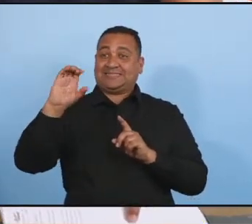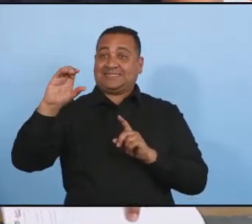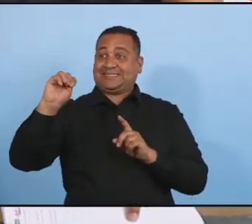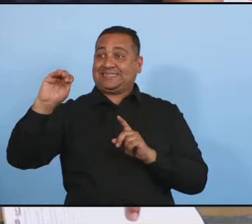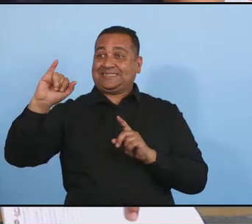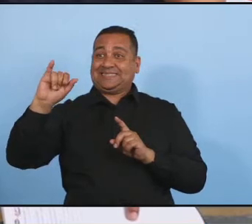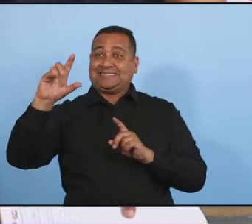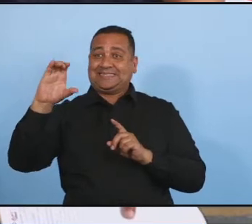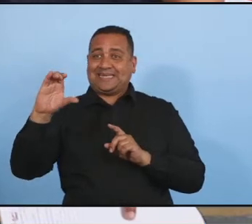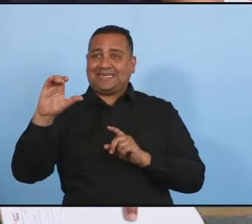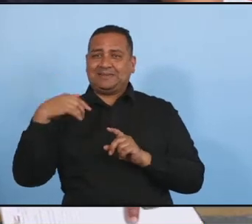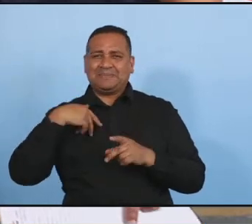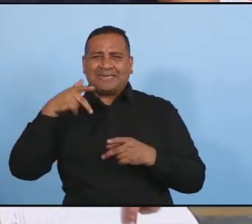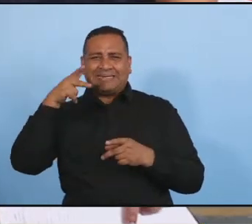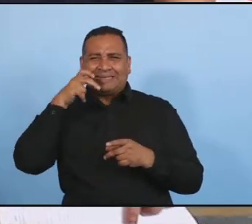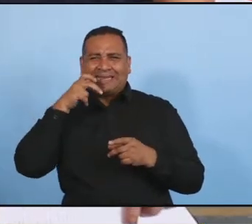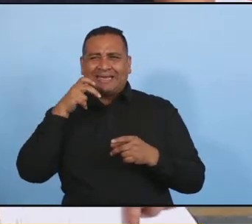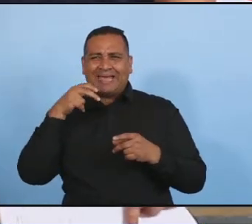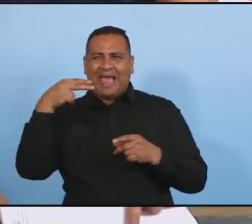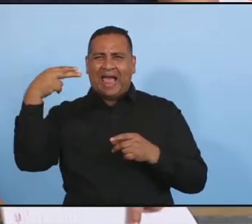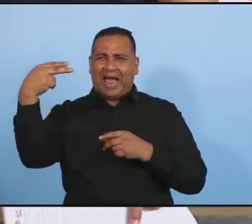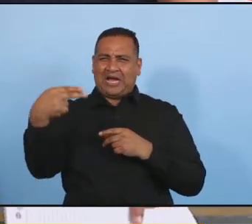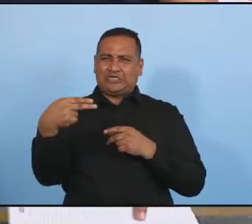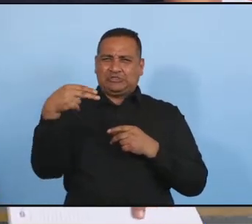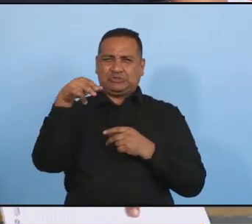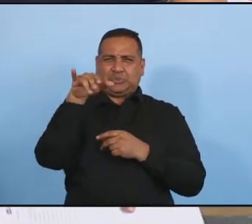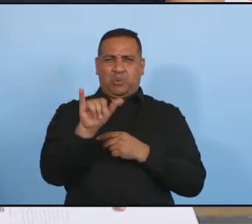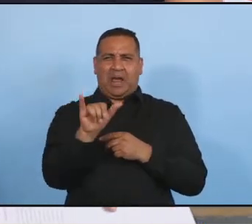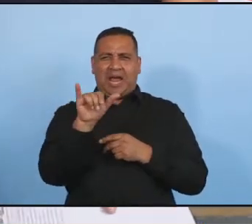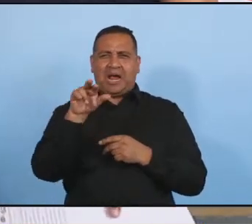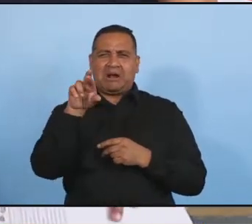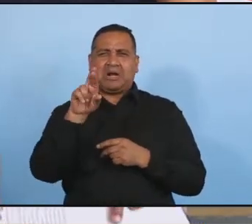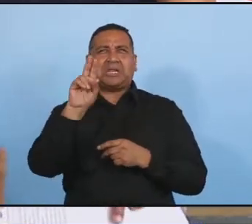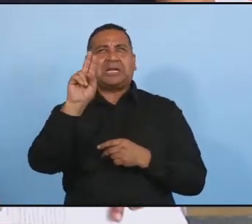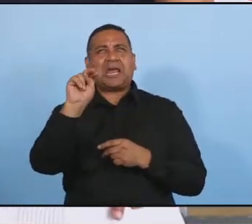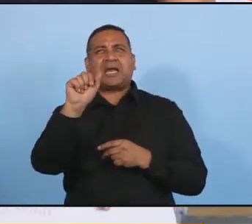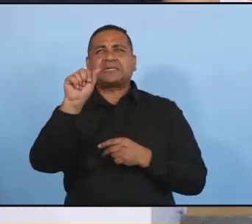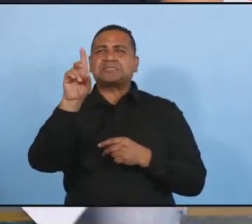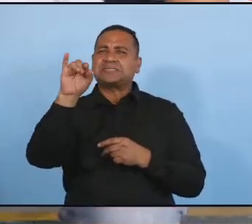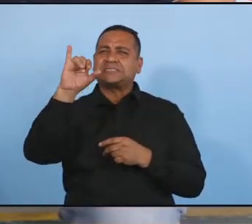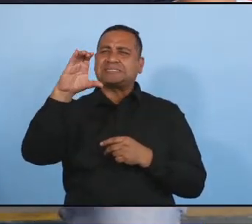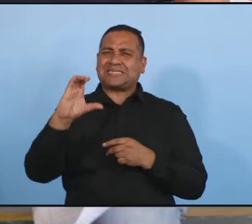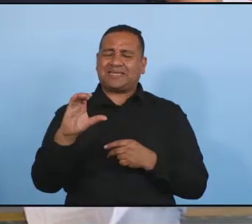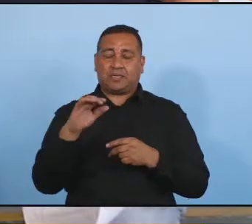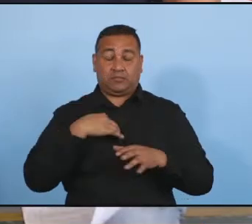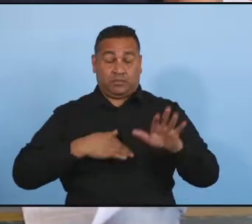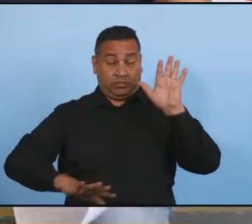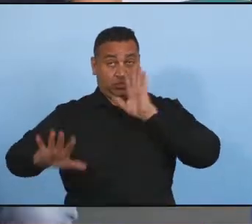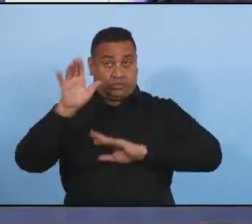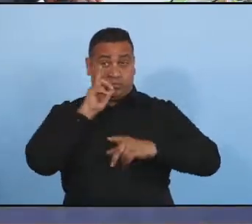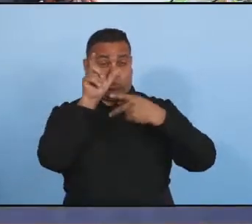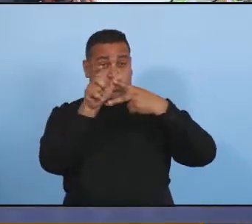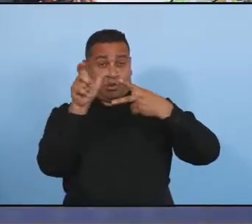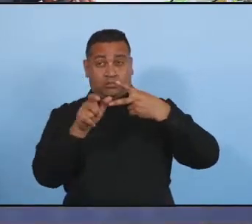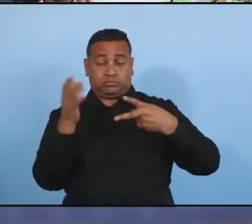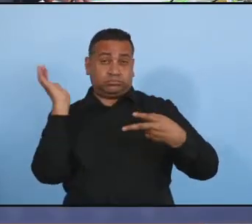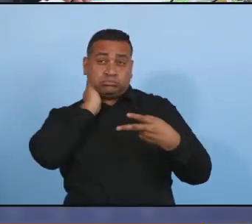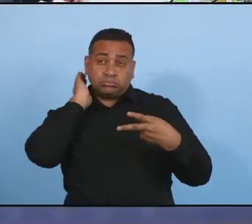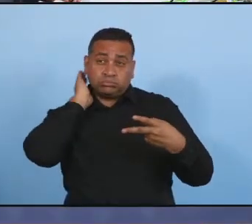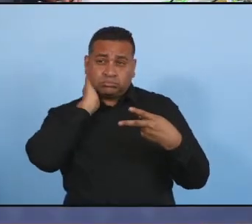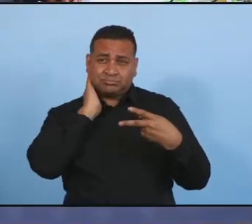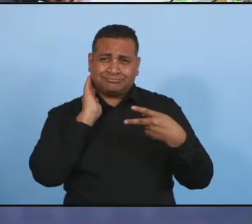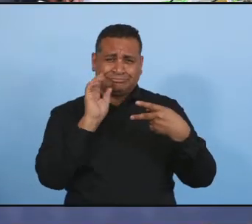because it's that PN thing. The PN threw me out. Like Dougal. elephant, PH. Exactly. You know what I mean? You get pneumatics. Oh,